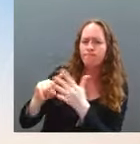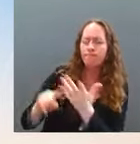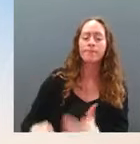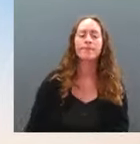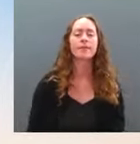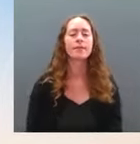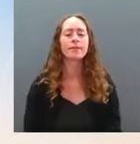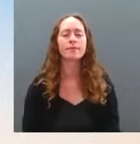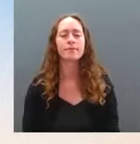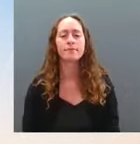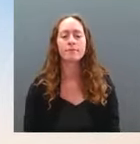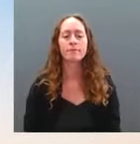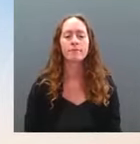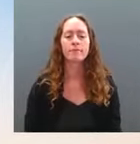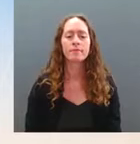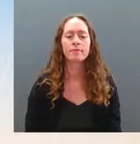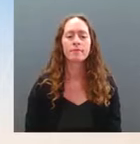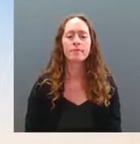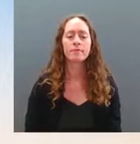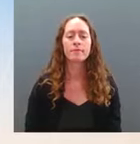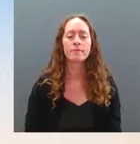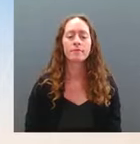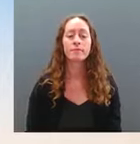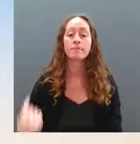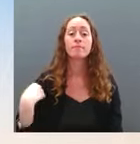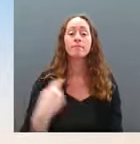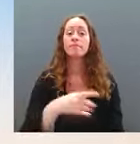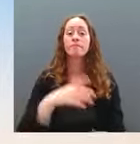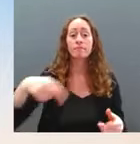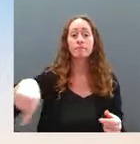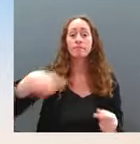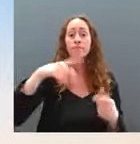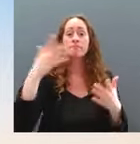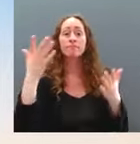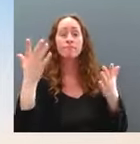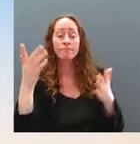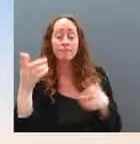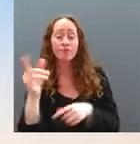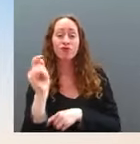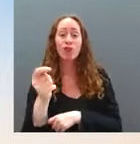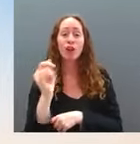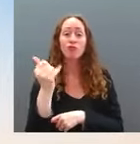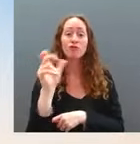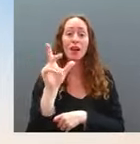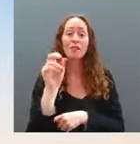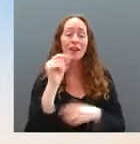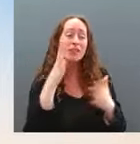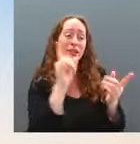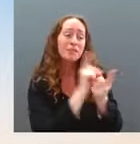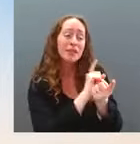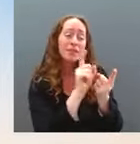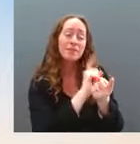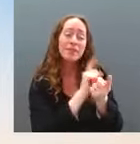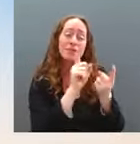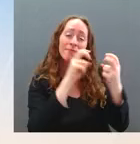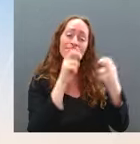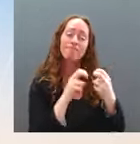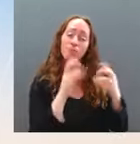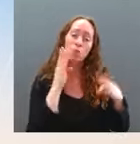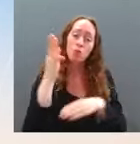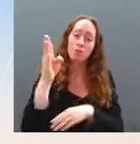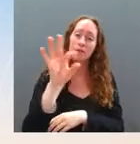number from the other party. That is how we would conduct ourselves, and we would expect the same in response. Yeah,